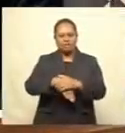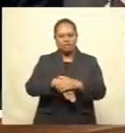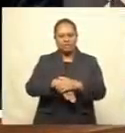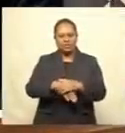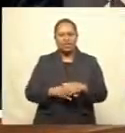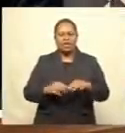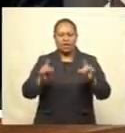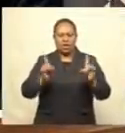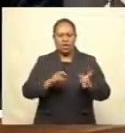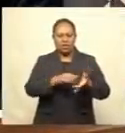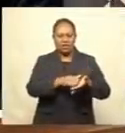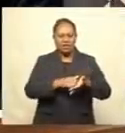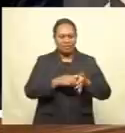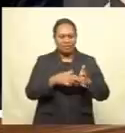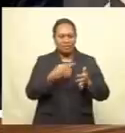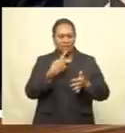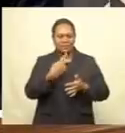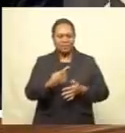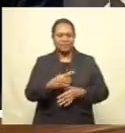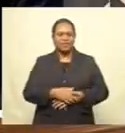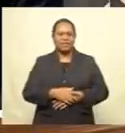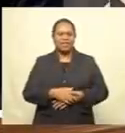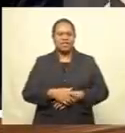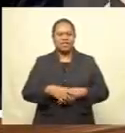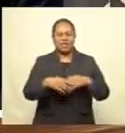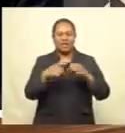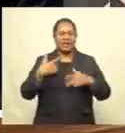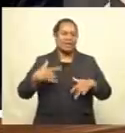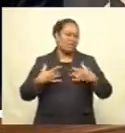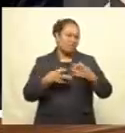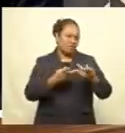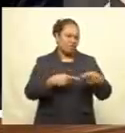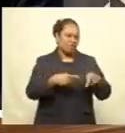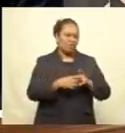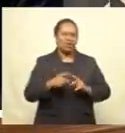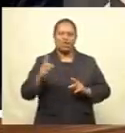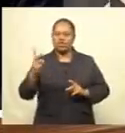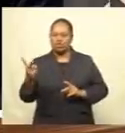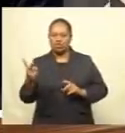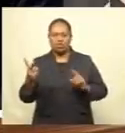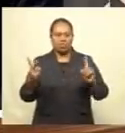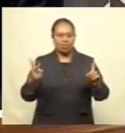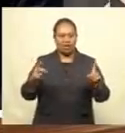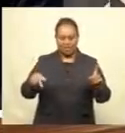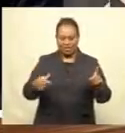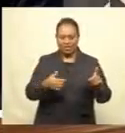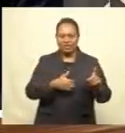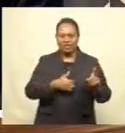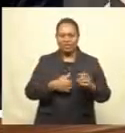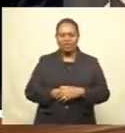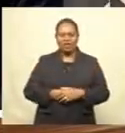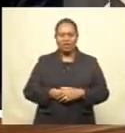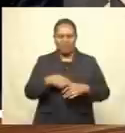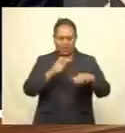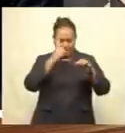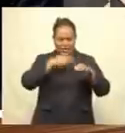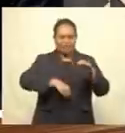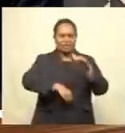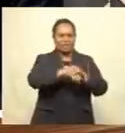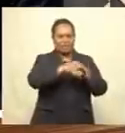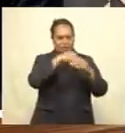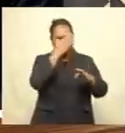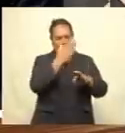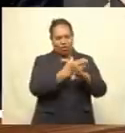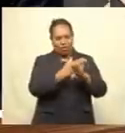incredible injury time winner as Liverpool beat West Brom 2-1 this morning to keep its Premier League top 4 hopes